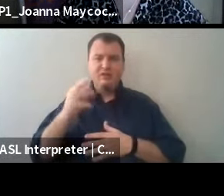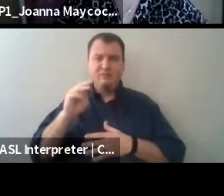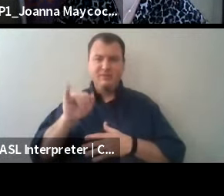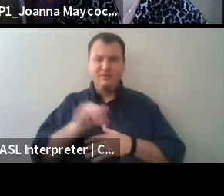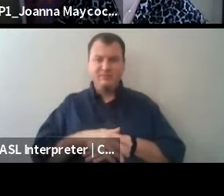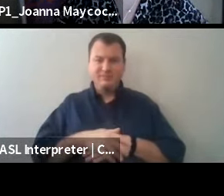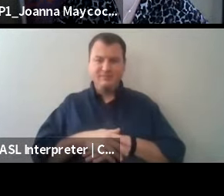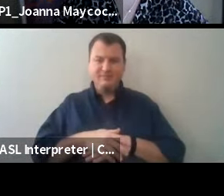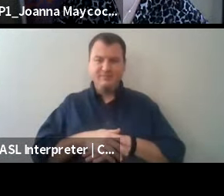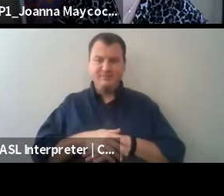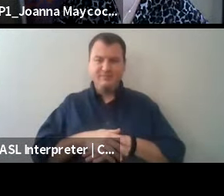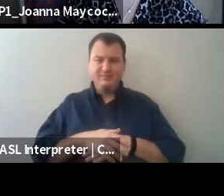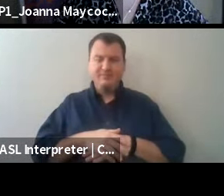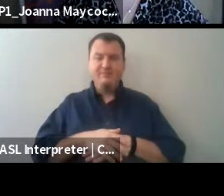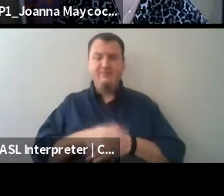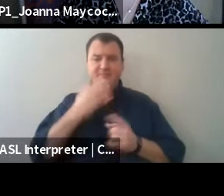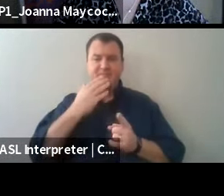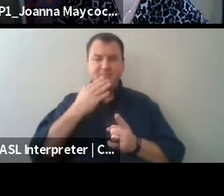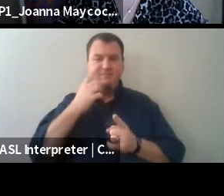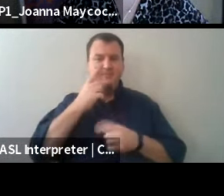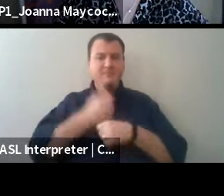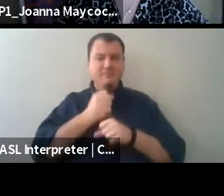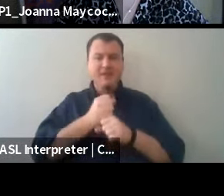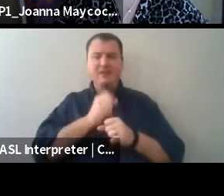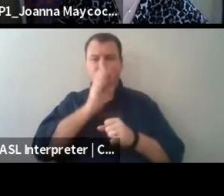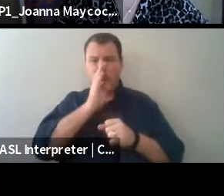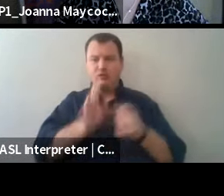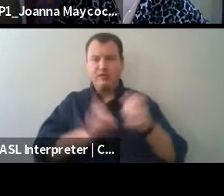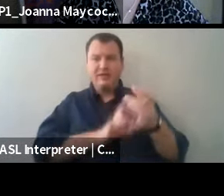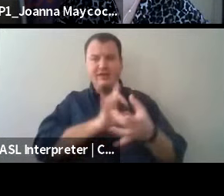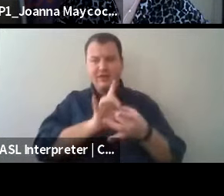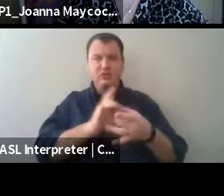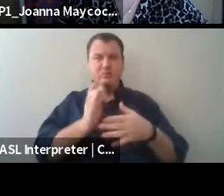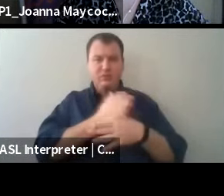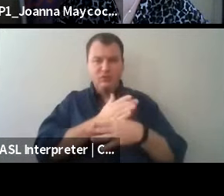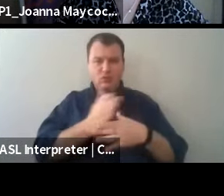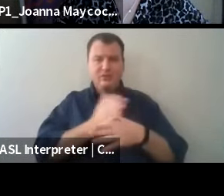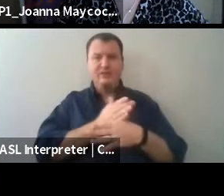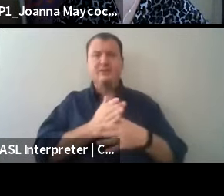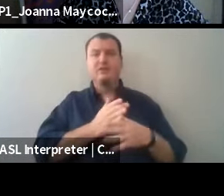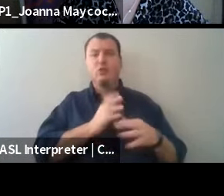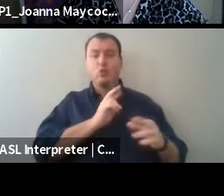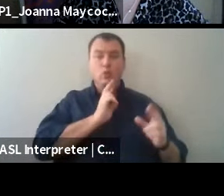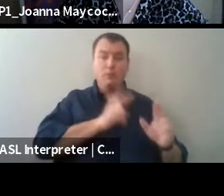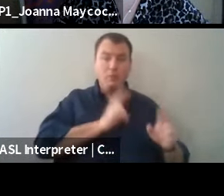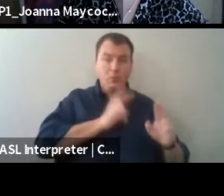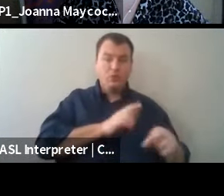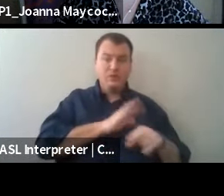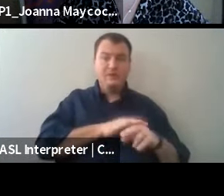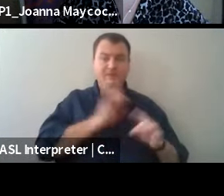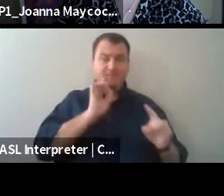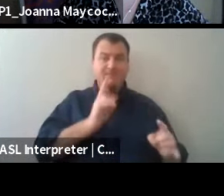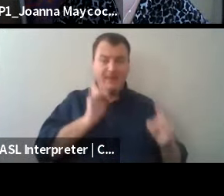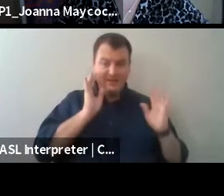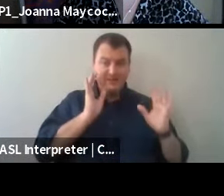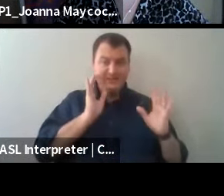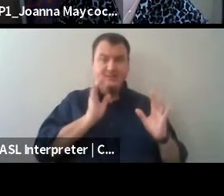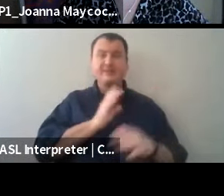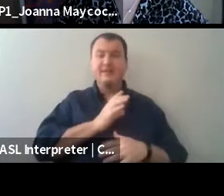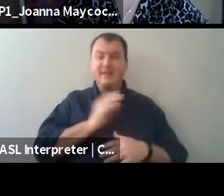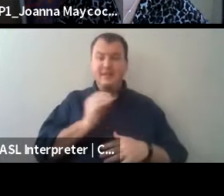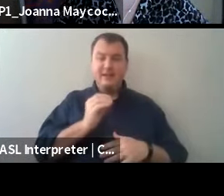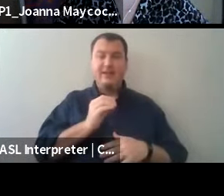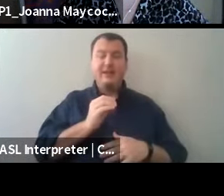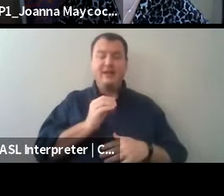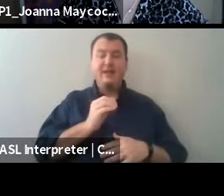especially thank you for making this direct connection between the reports on violence and the ways in which